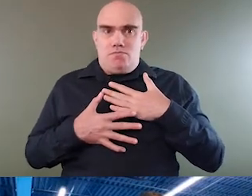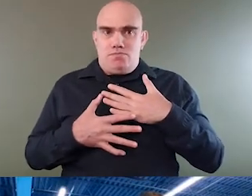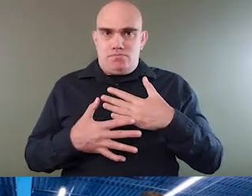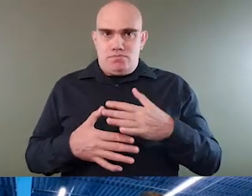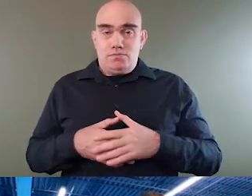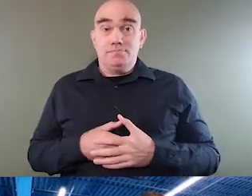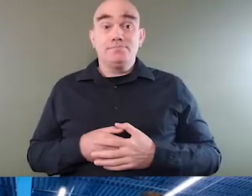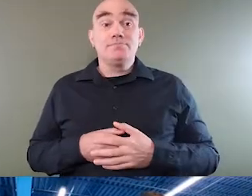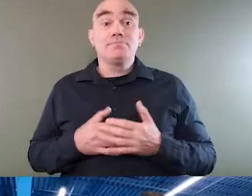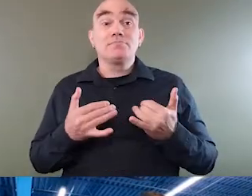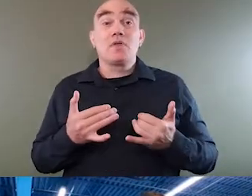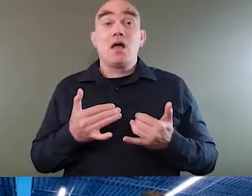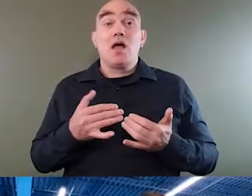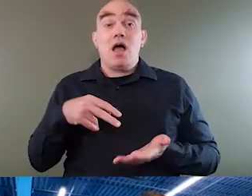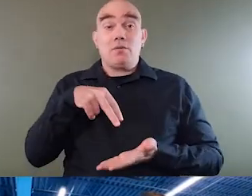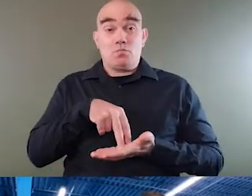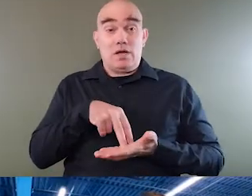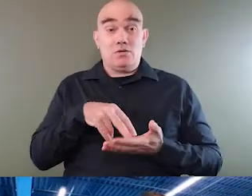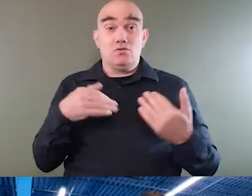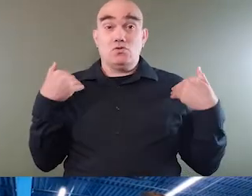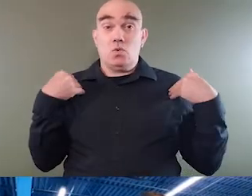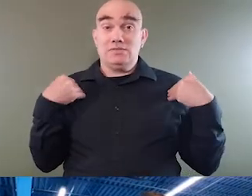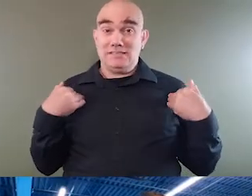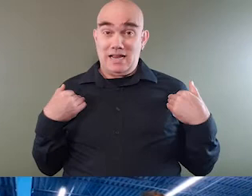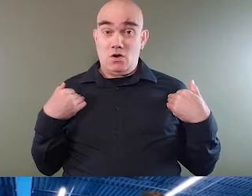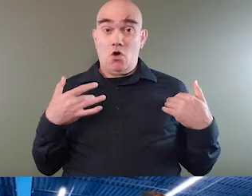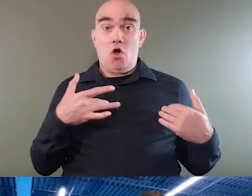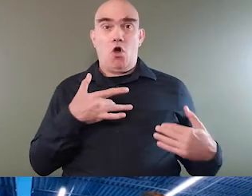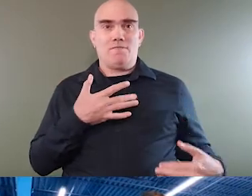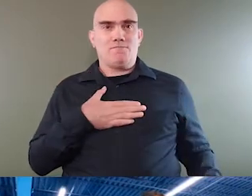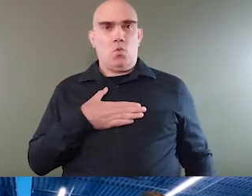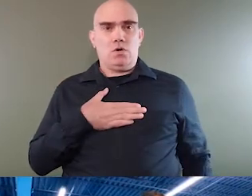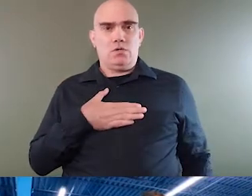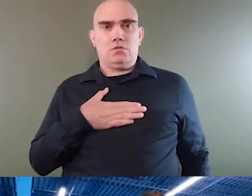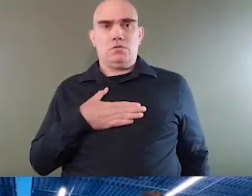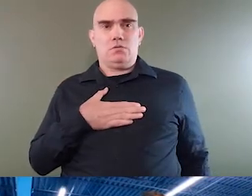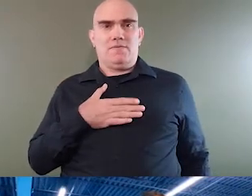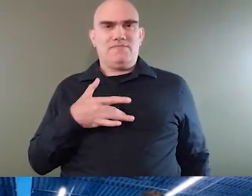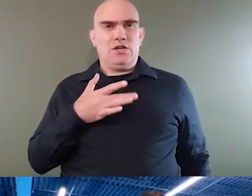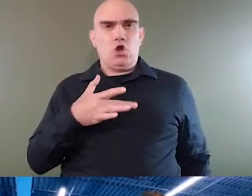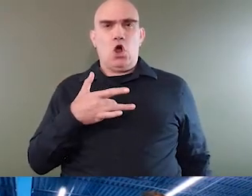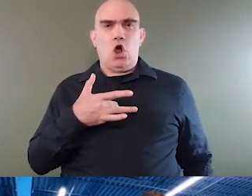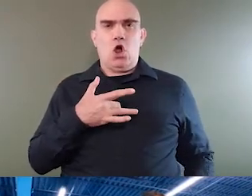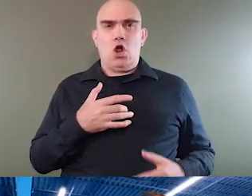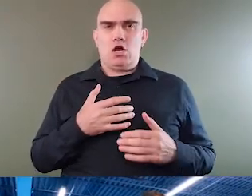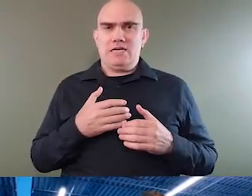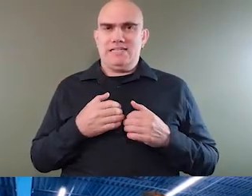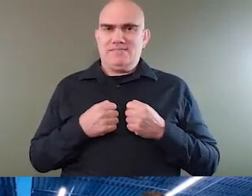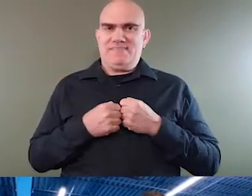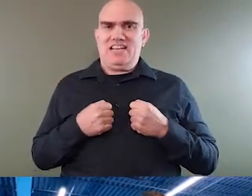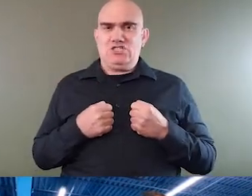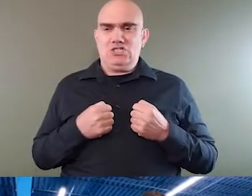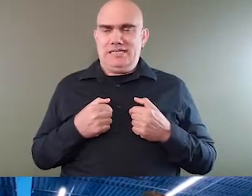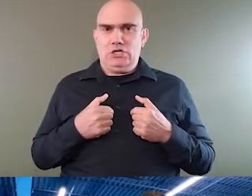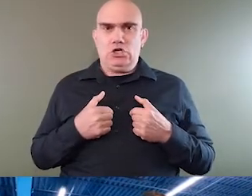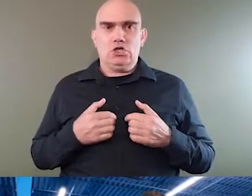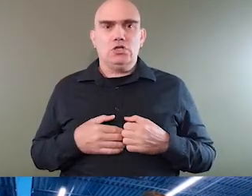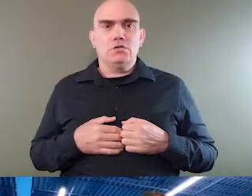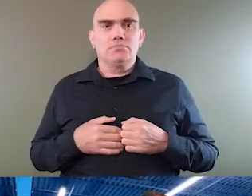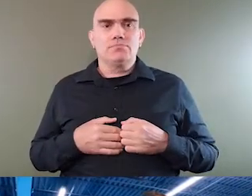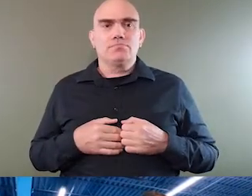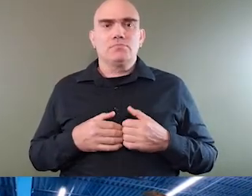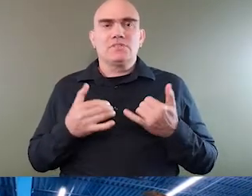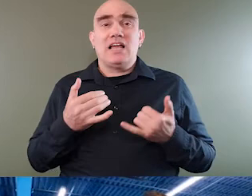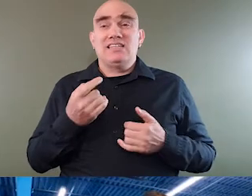Upright posture, shoulders down, heart forward. Feel your heart expansion here. We're going to take